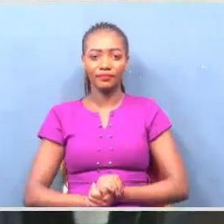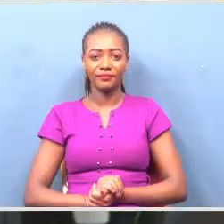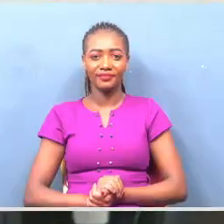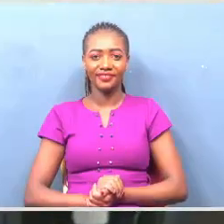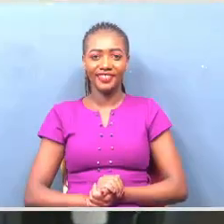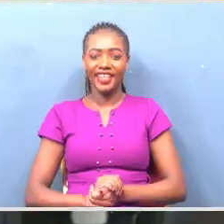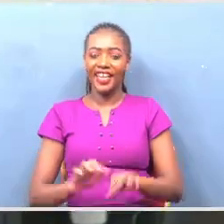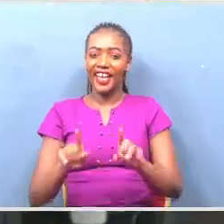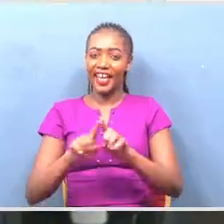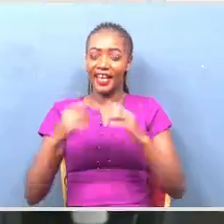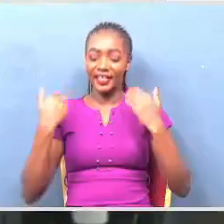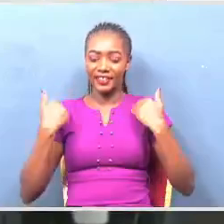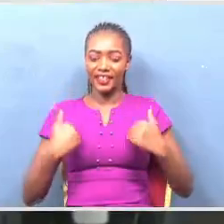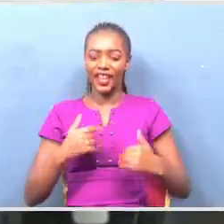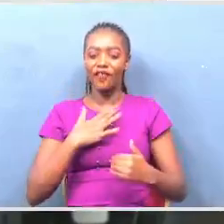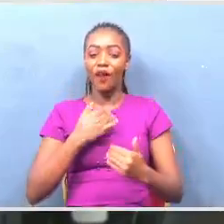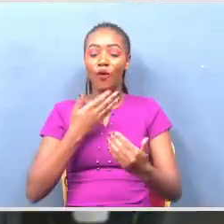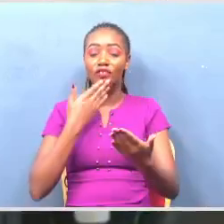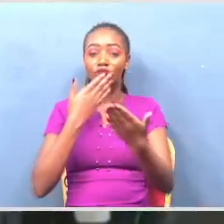I want to thank